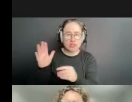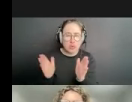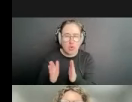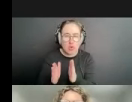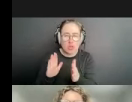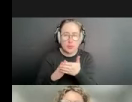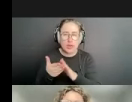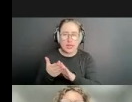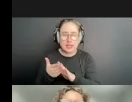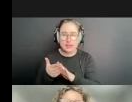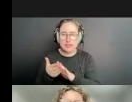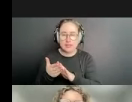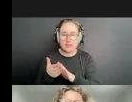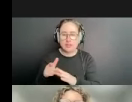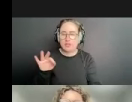of